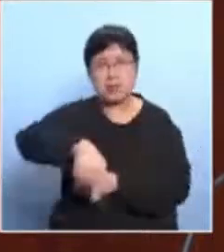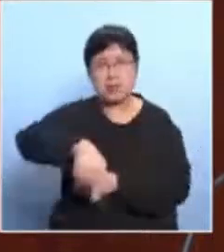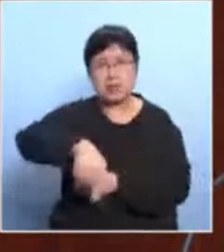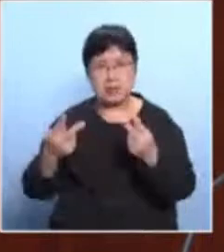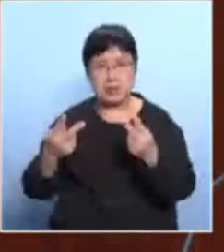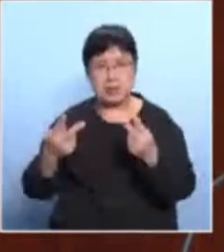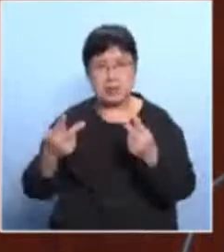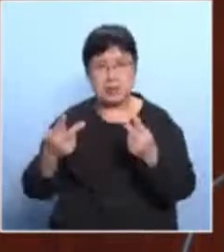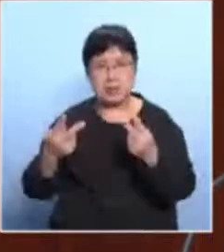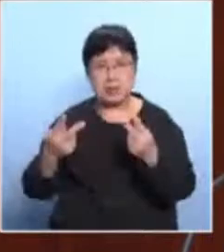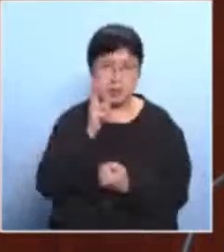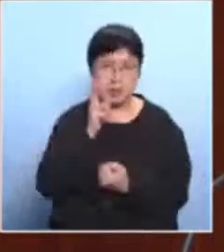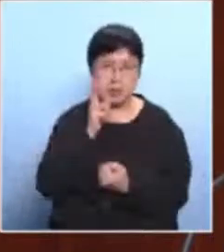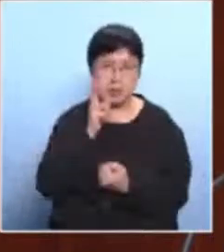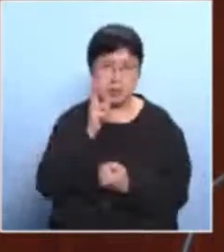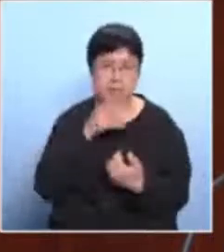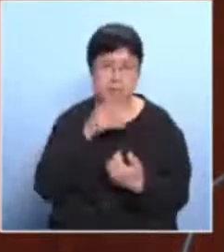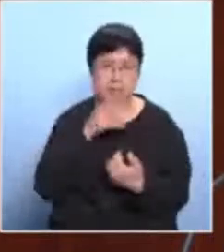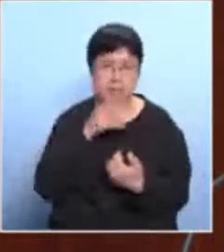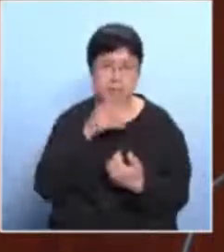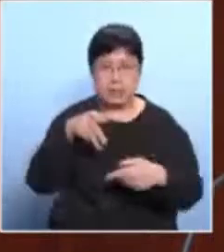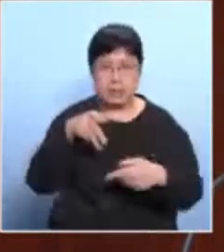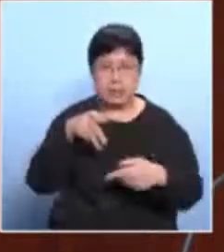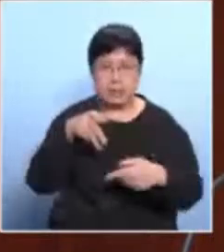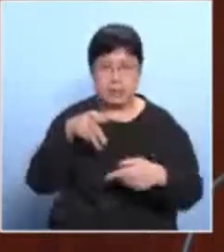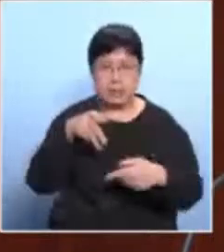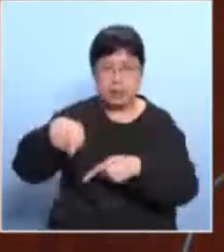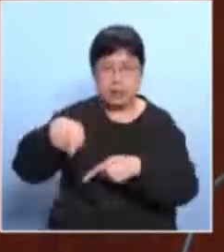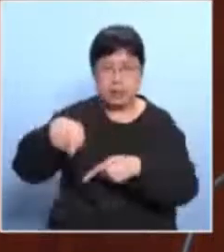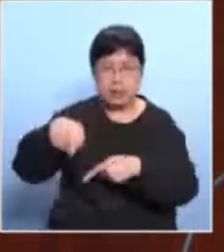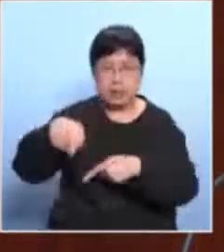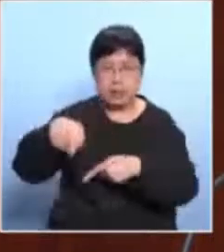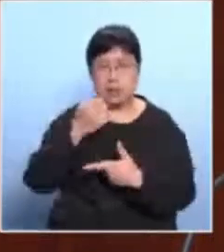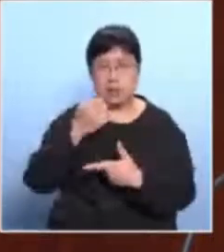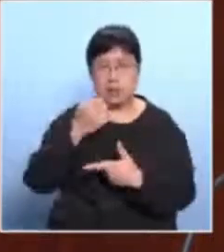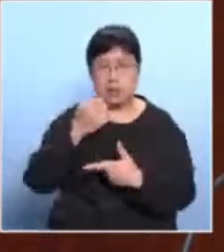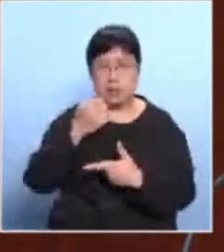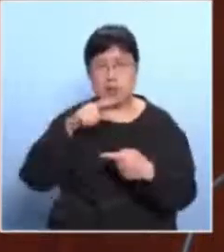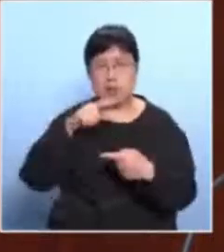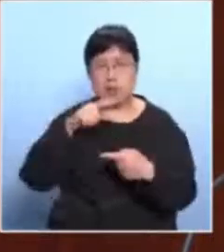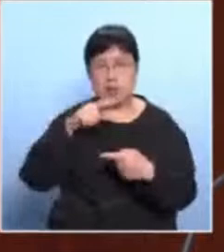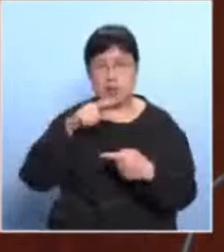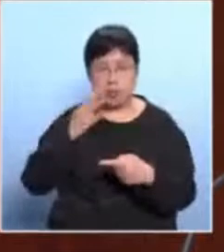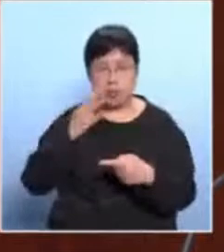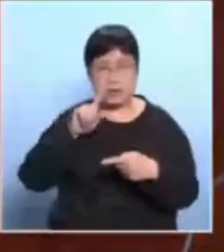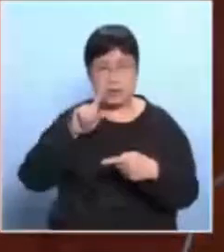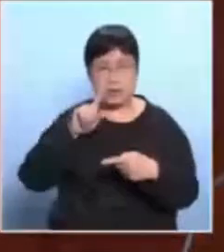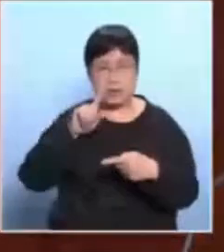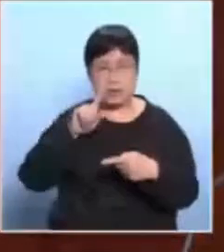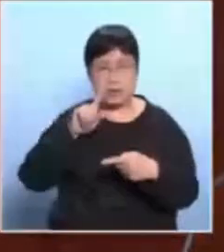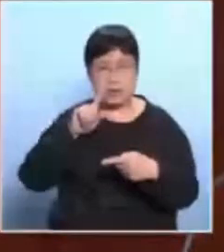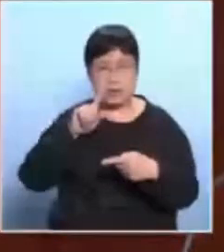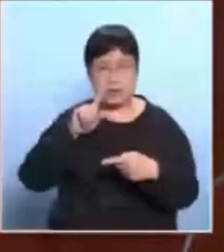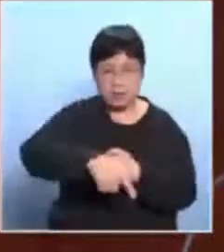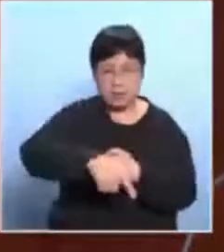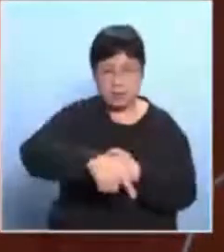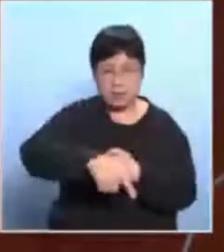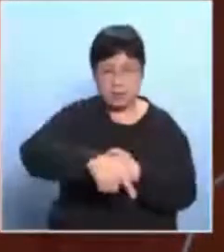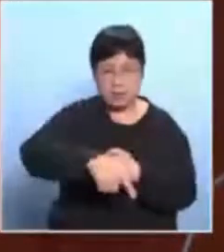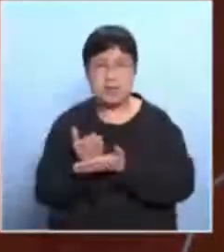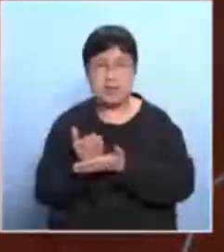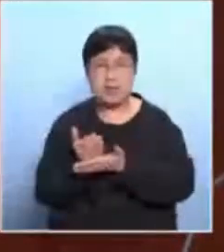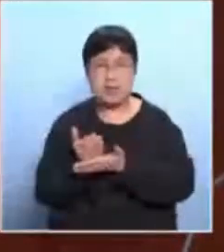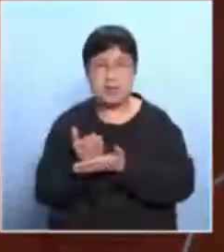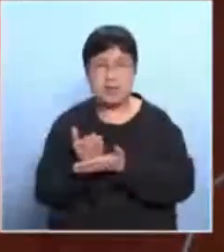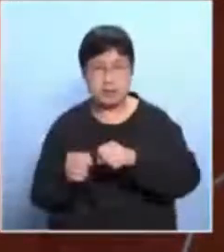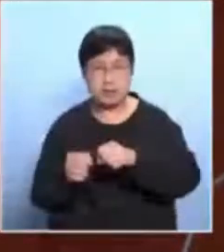Hetao Cooperation Zone. An example is the establishment of a public R&D service platform for biomedicine to dovetail with the